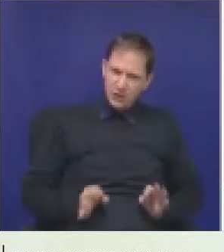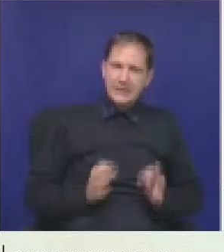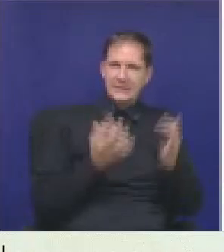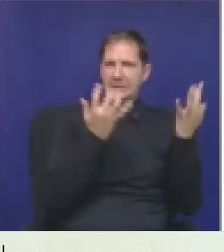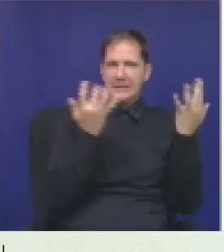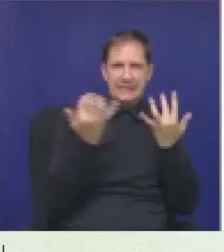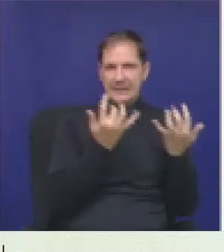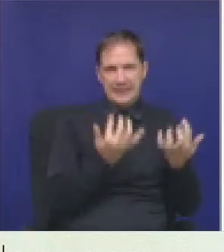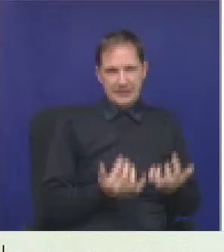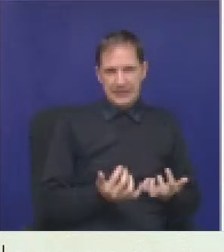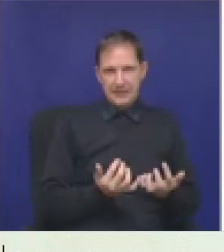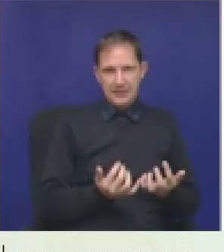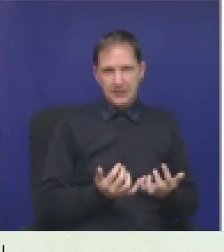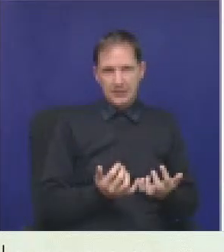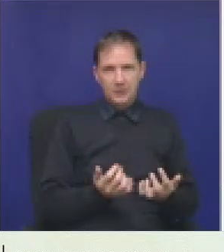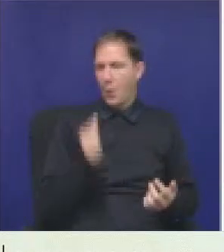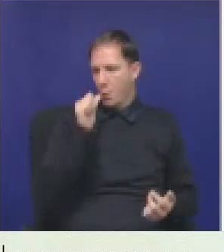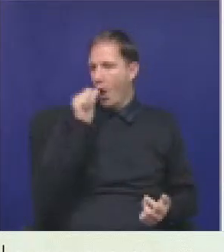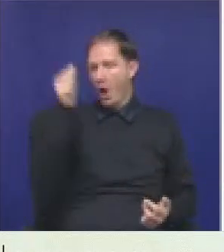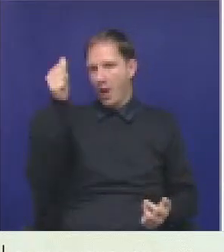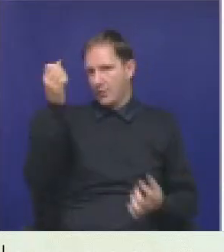statistics.